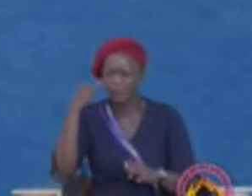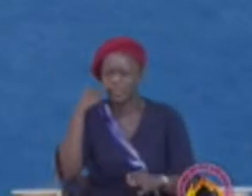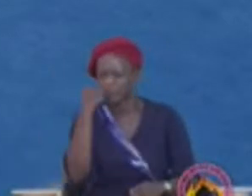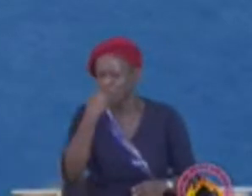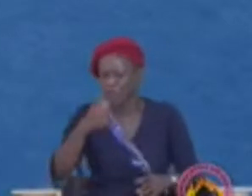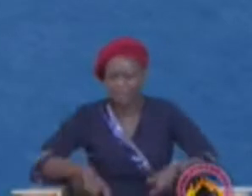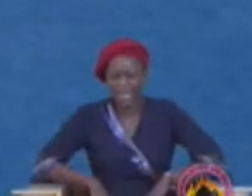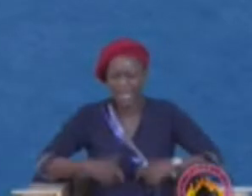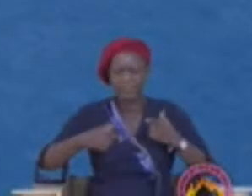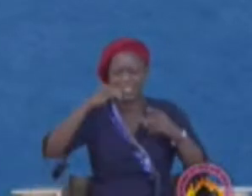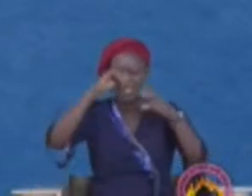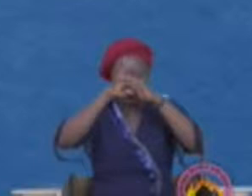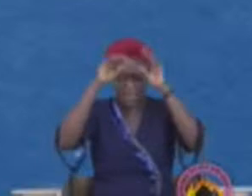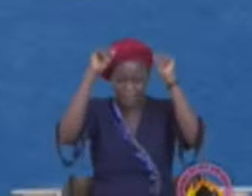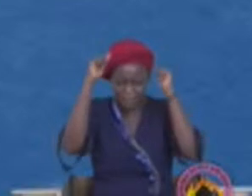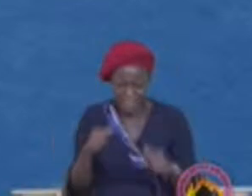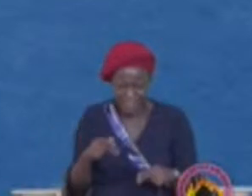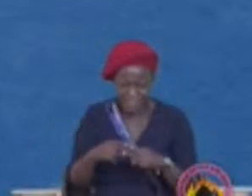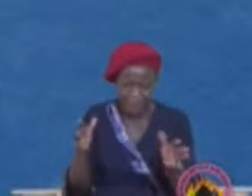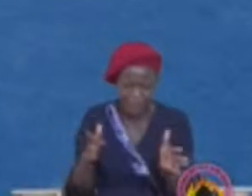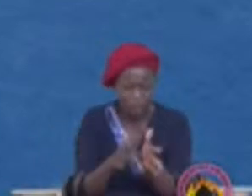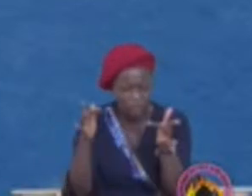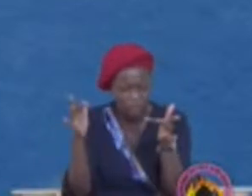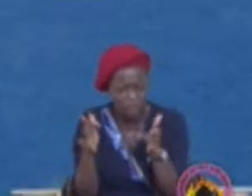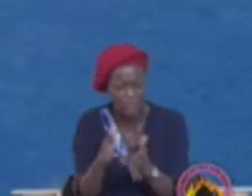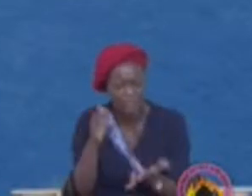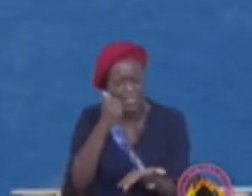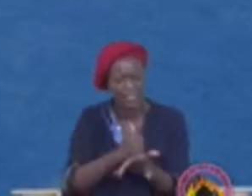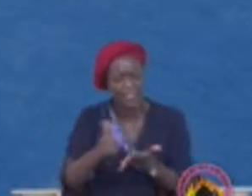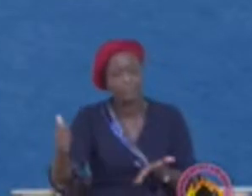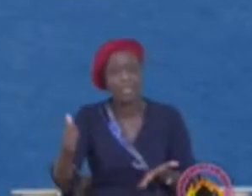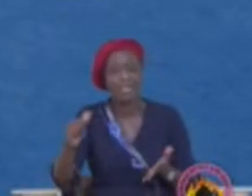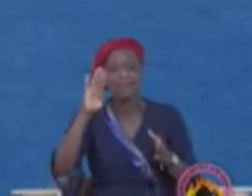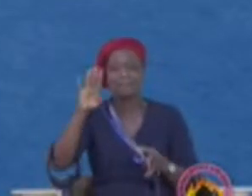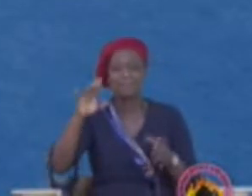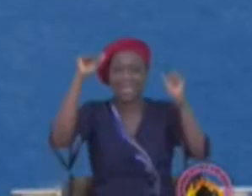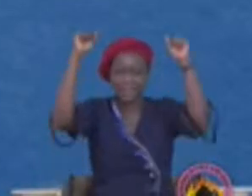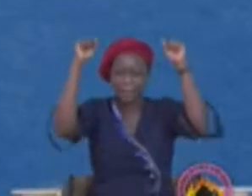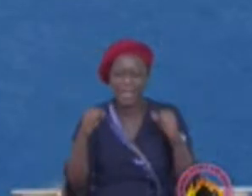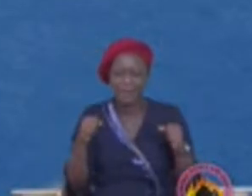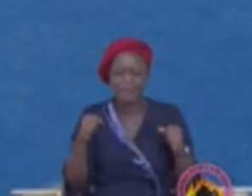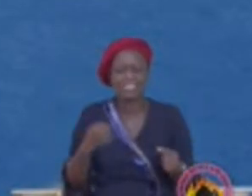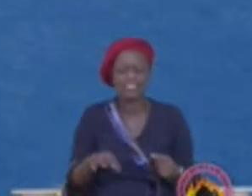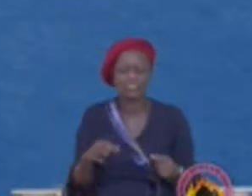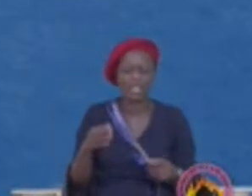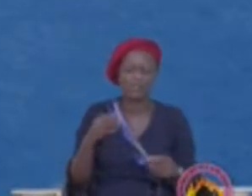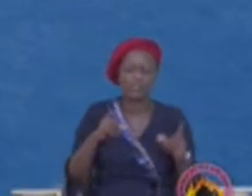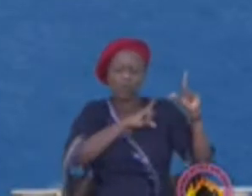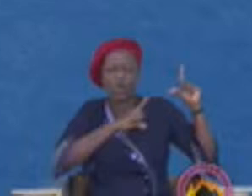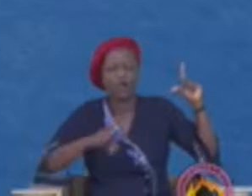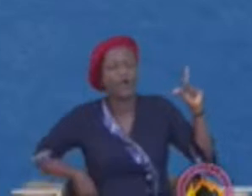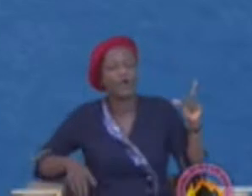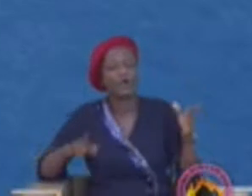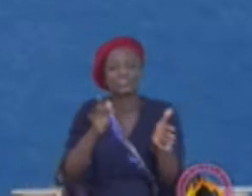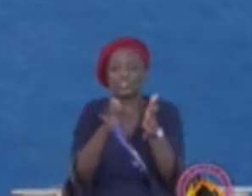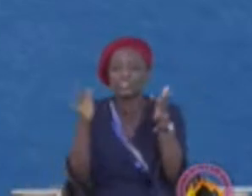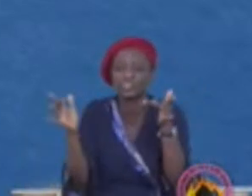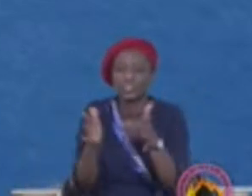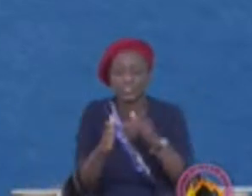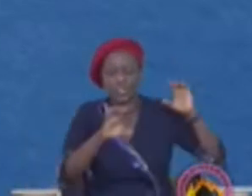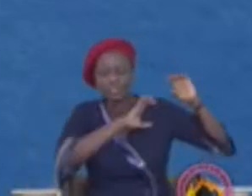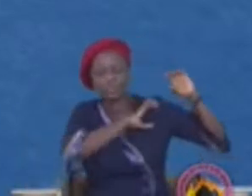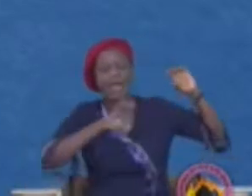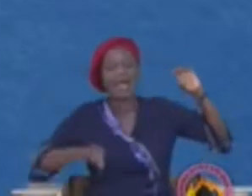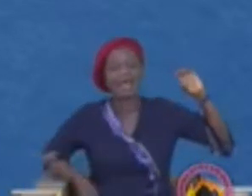In the mighty name of Jesus. By the power in the stripes of the Lord Jesus Christ. Say it again. By the